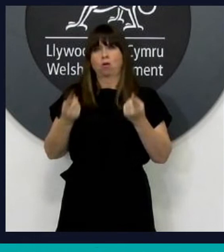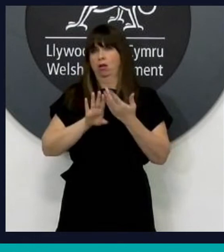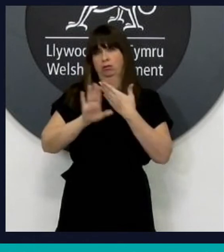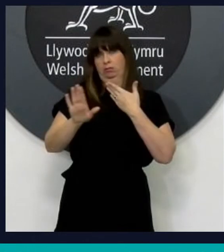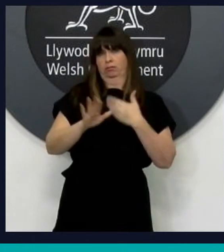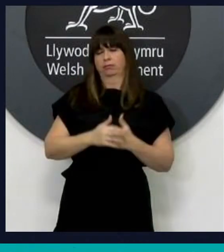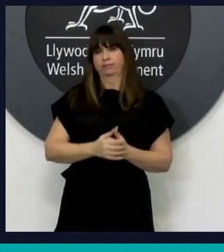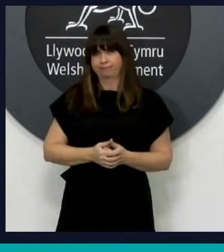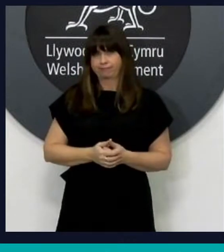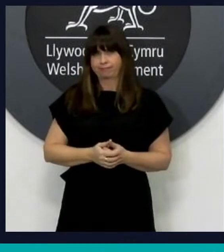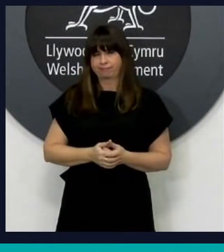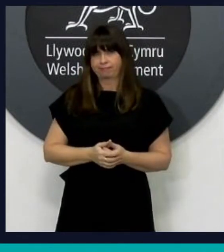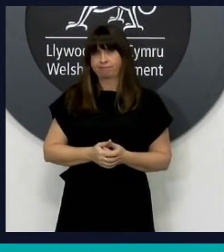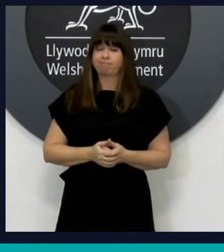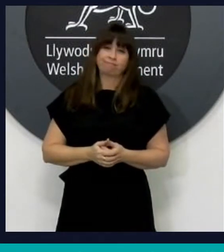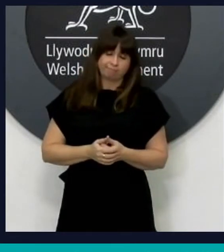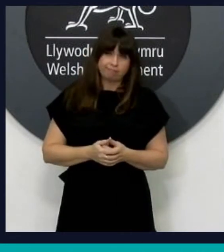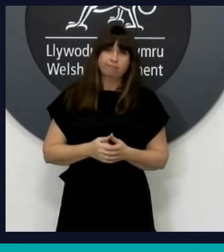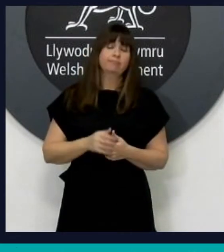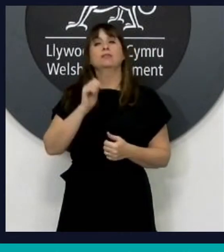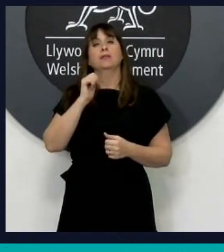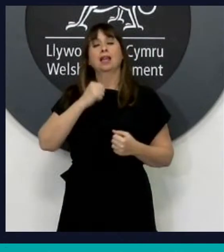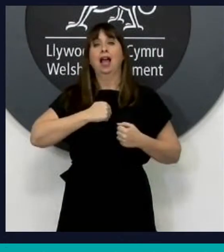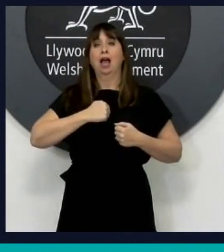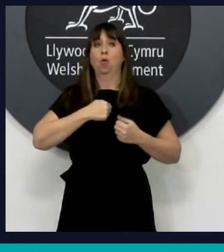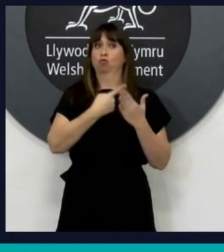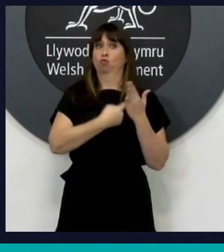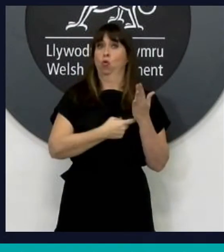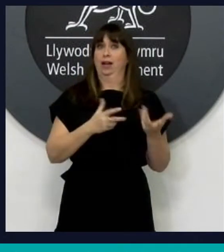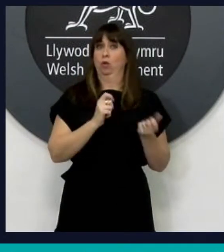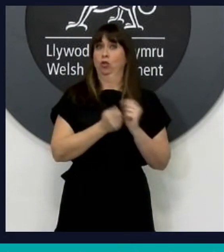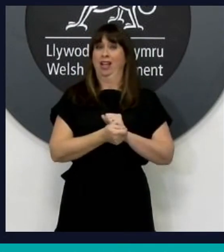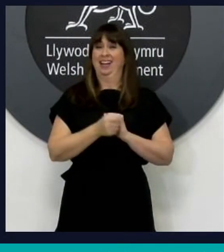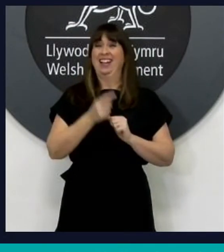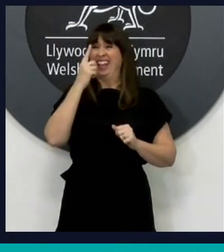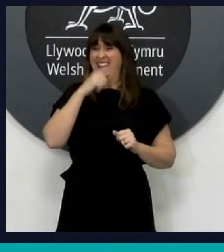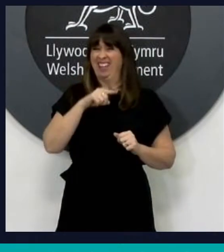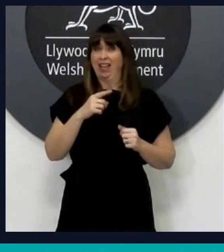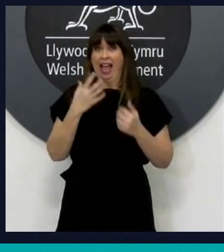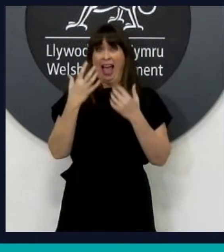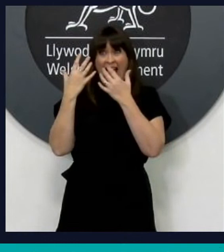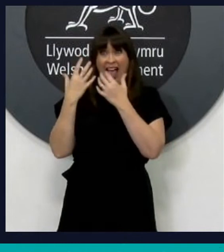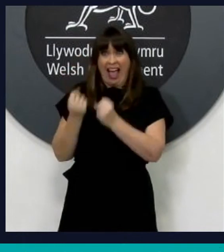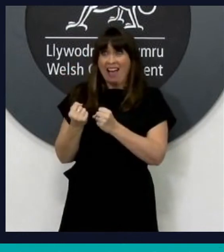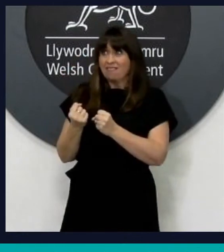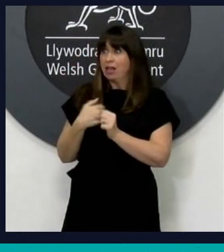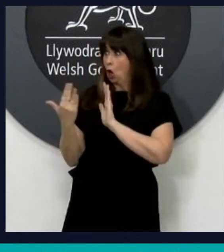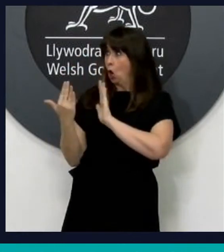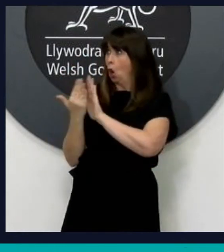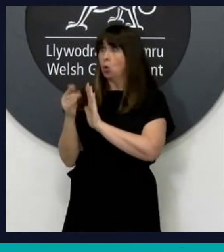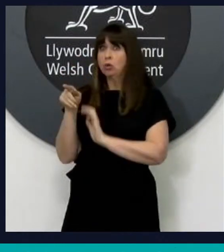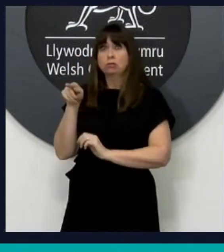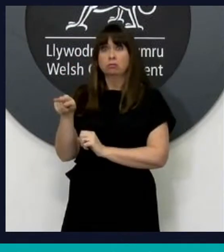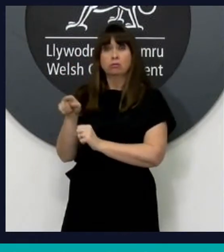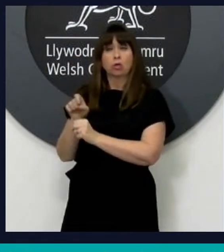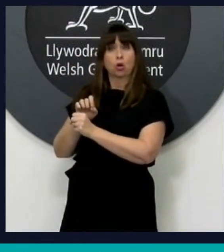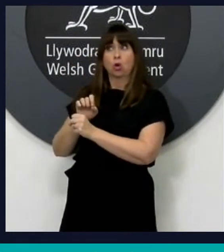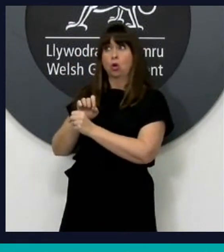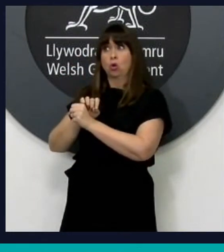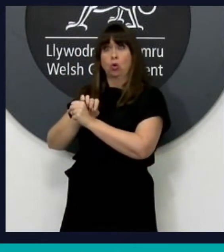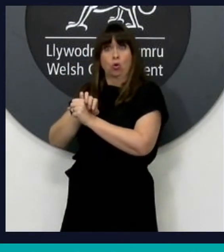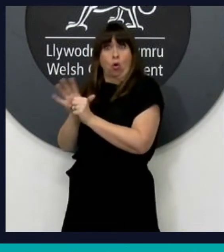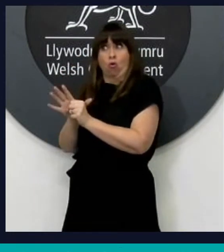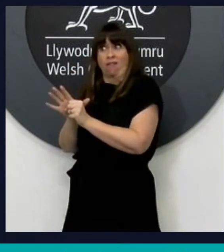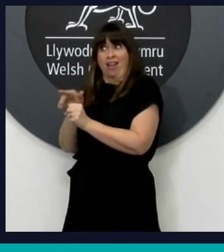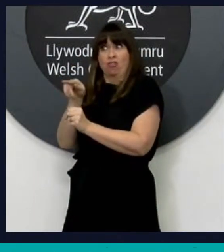maintained. We will change our self-isolation rules so everyone identified as a close contact of a confirmed or